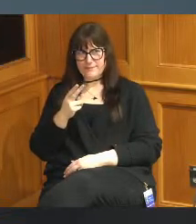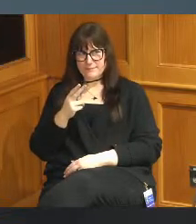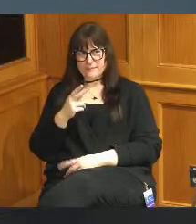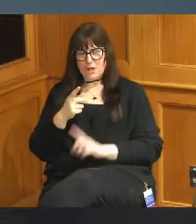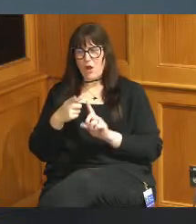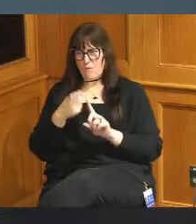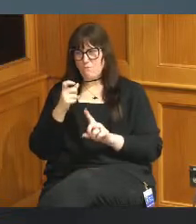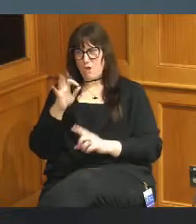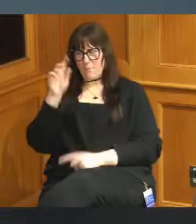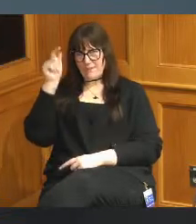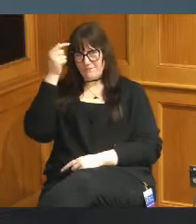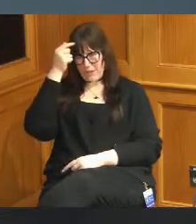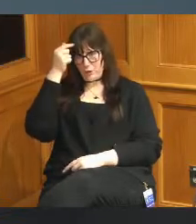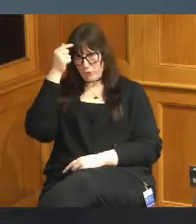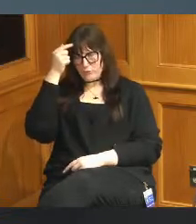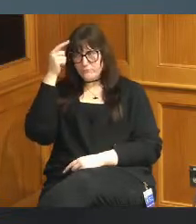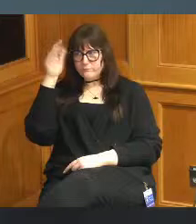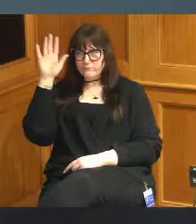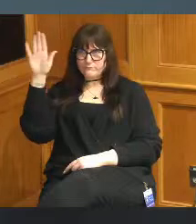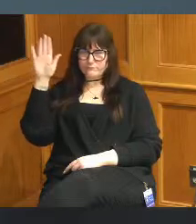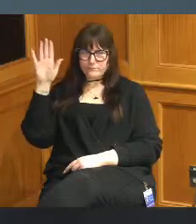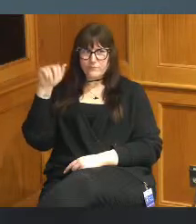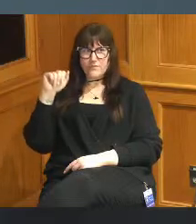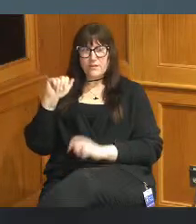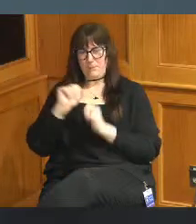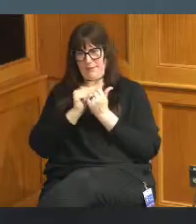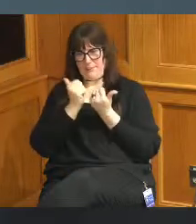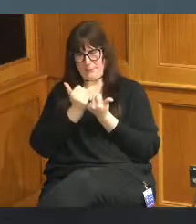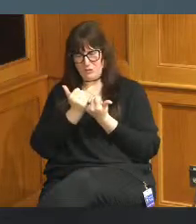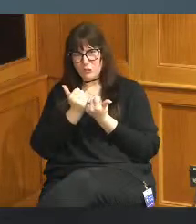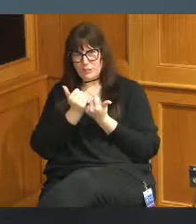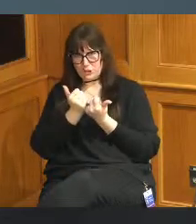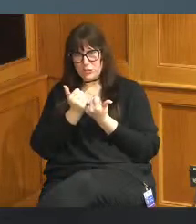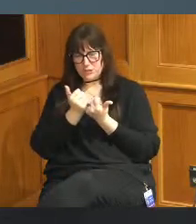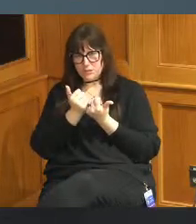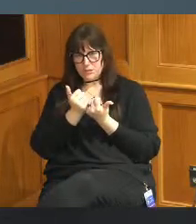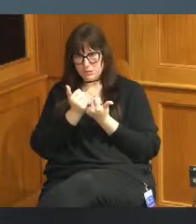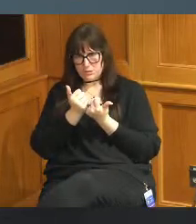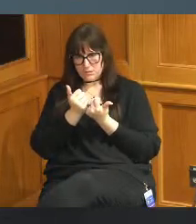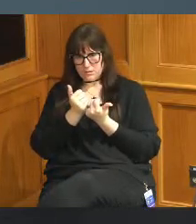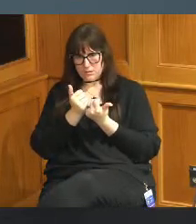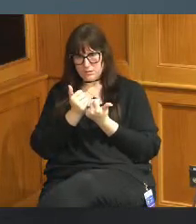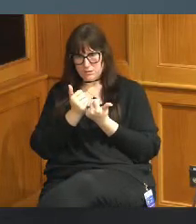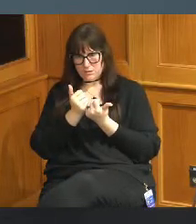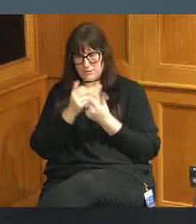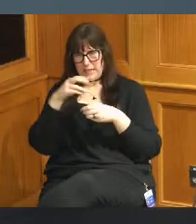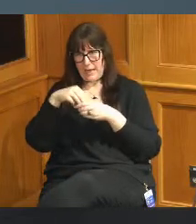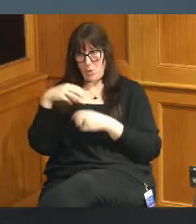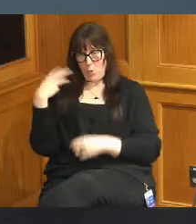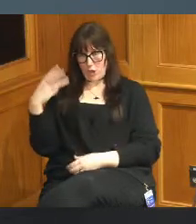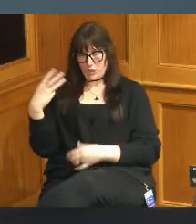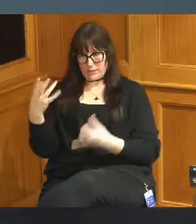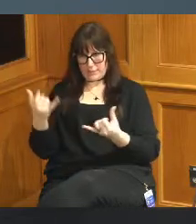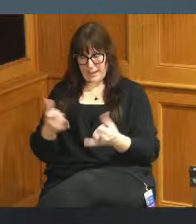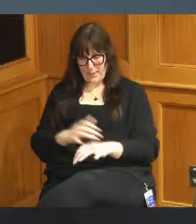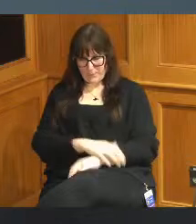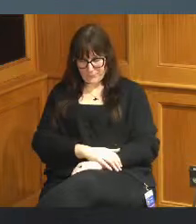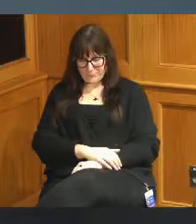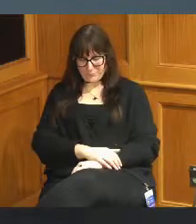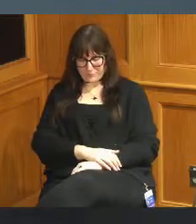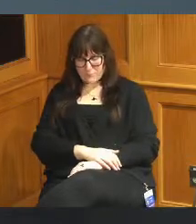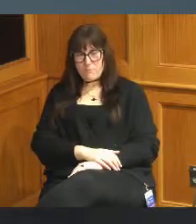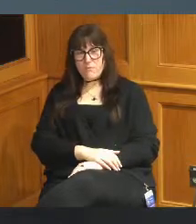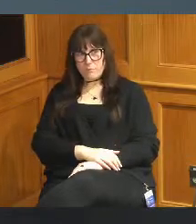from the federal government by our administration that's in Washington now. And